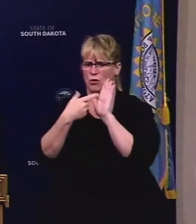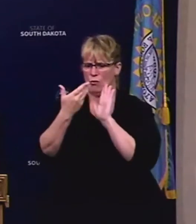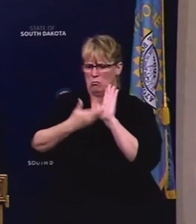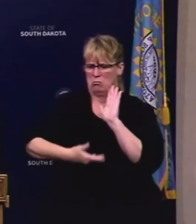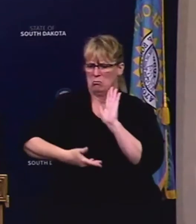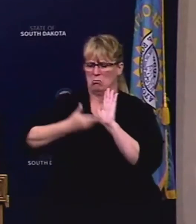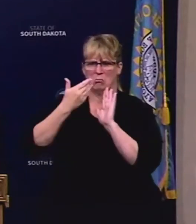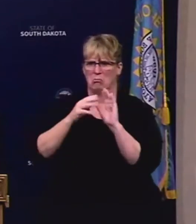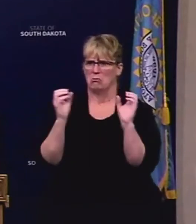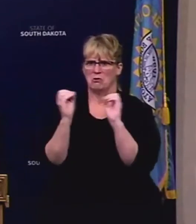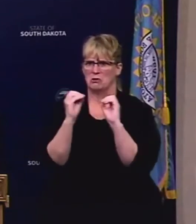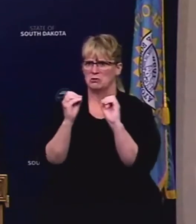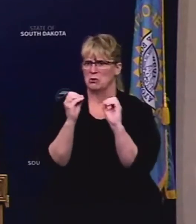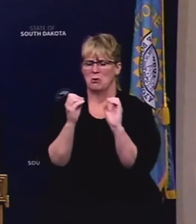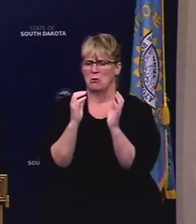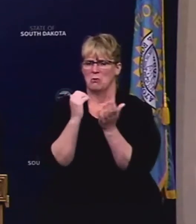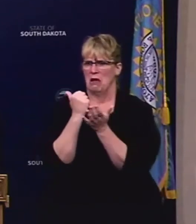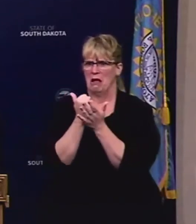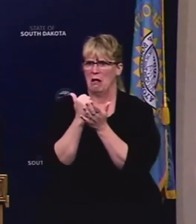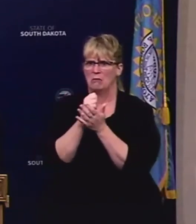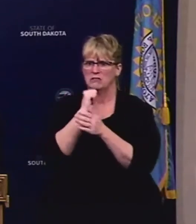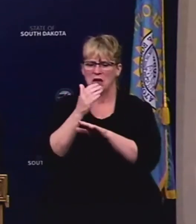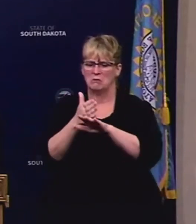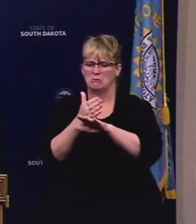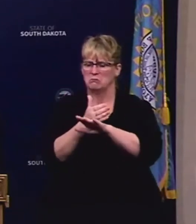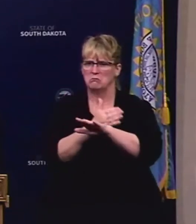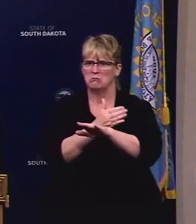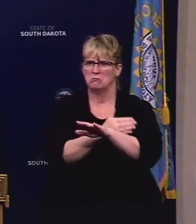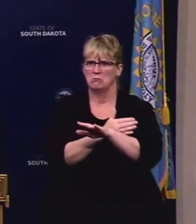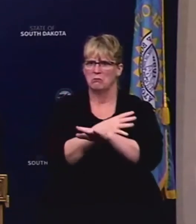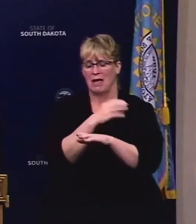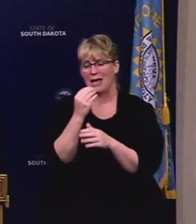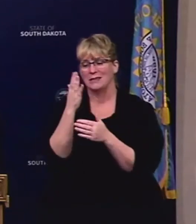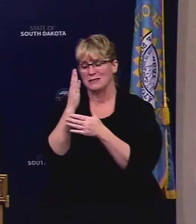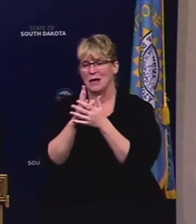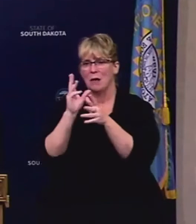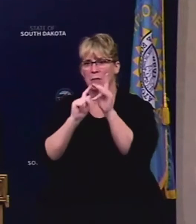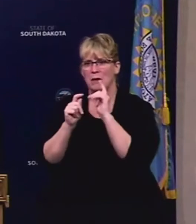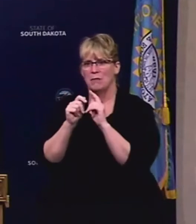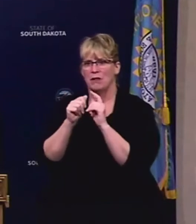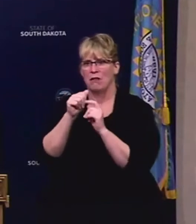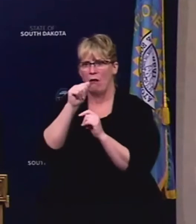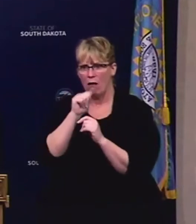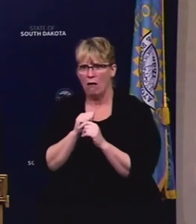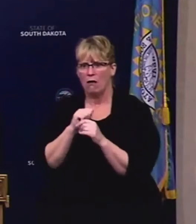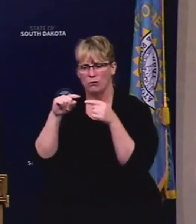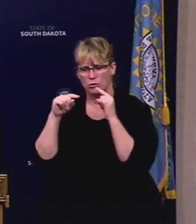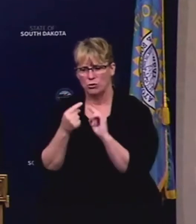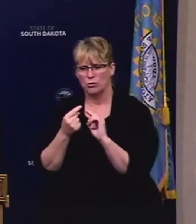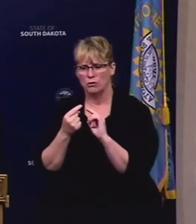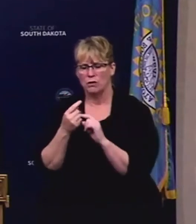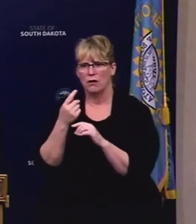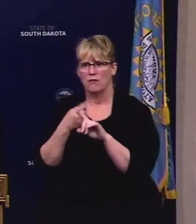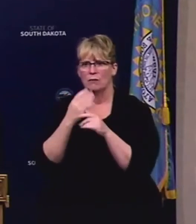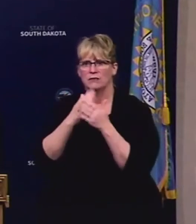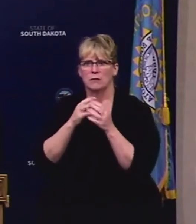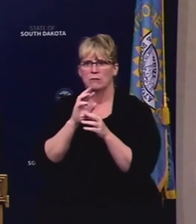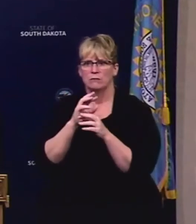show no help and even harm, according to some reports that we've